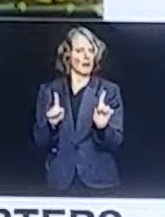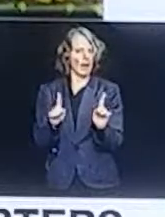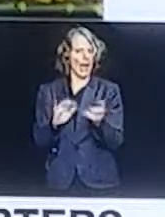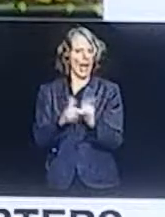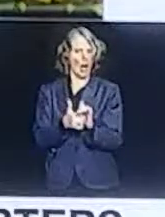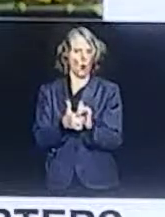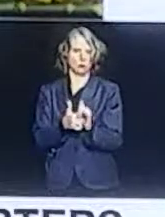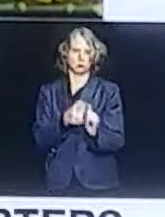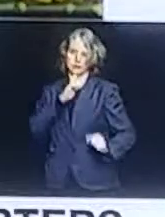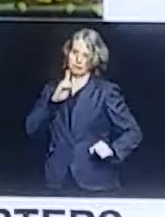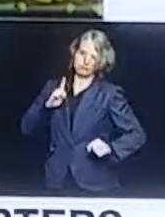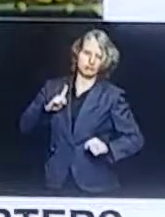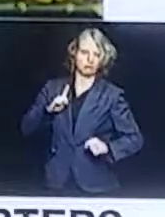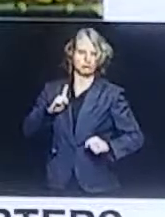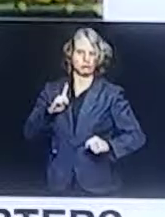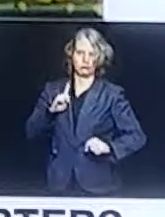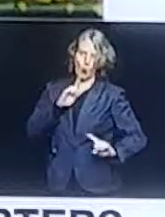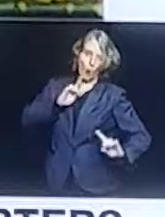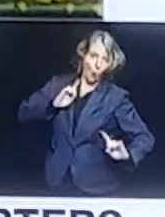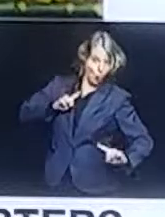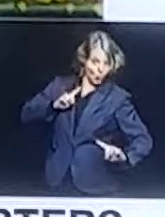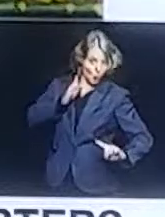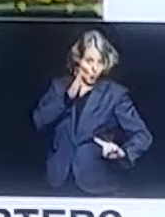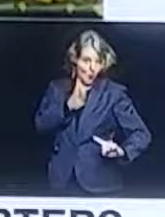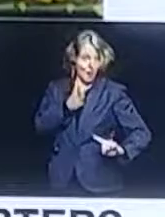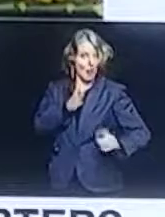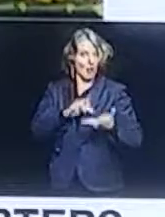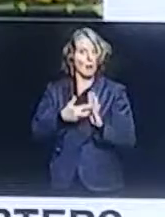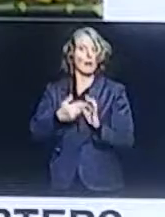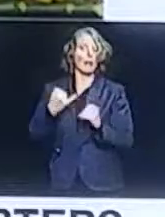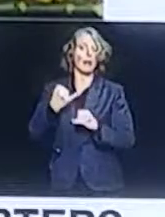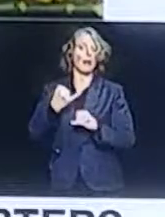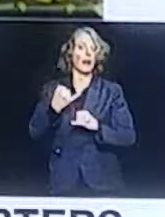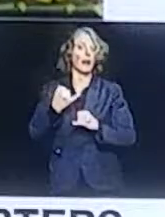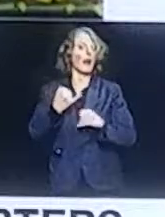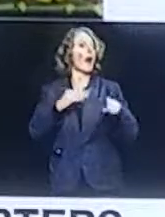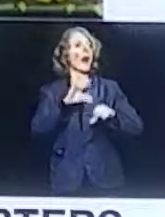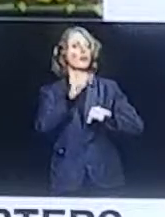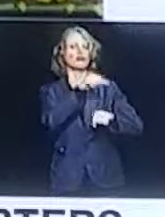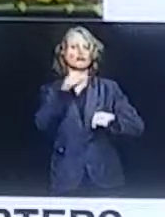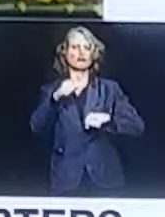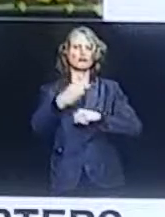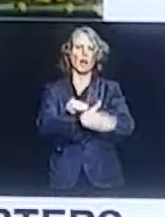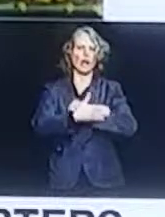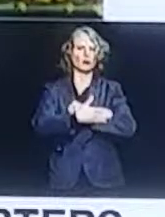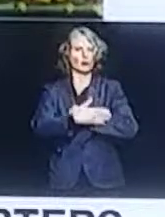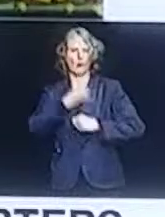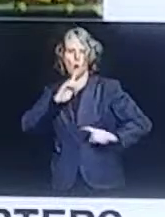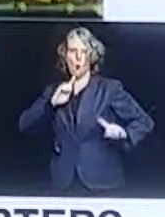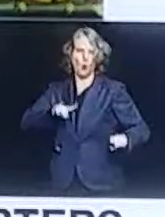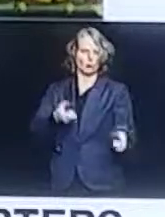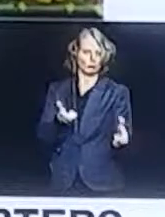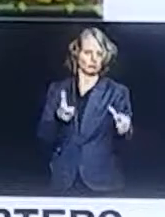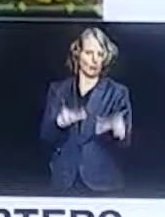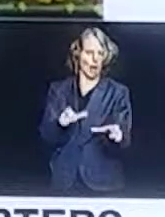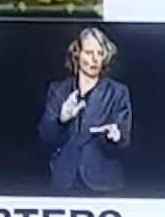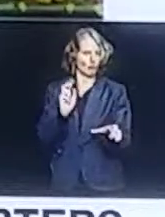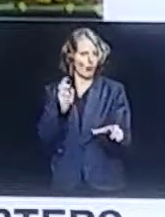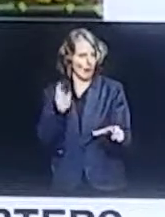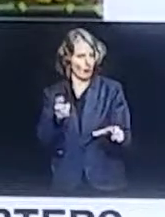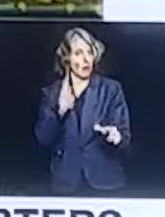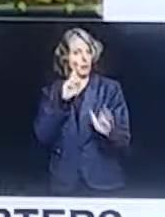Concretely, is the federal government looking at measures that were imposed in other countries? There are mandatory quarantines, for